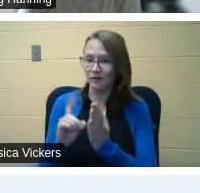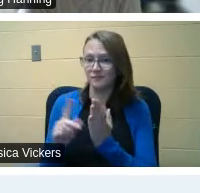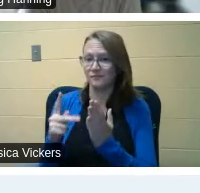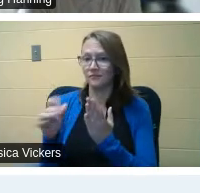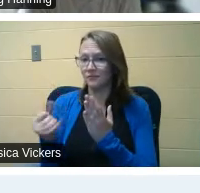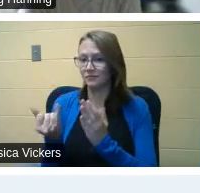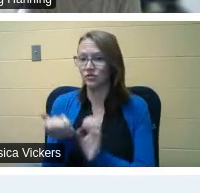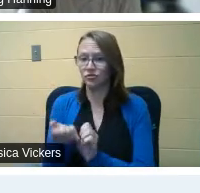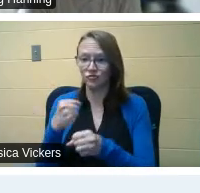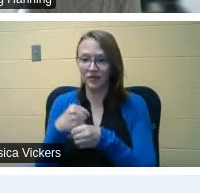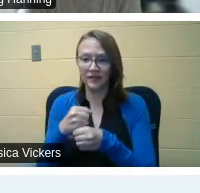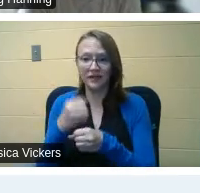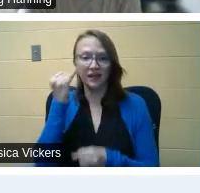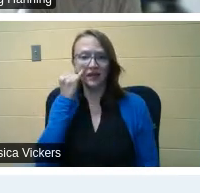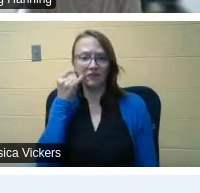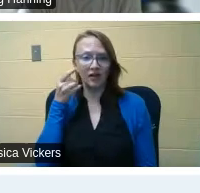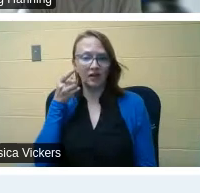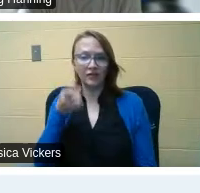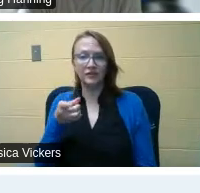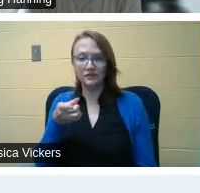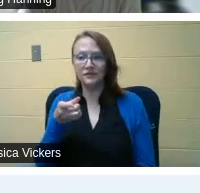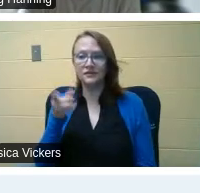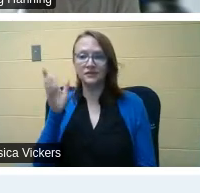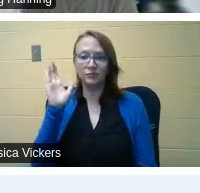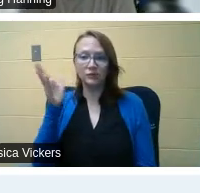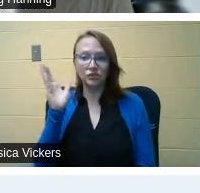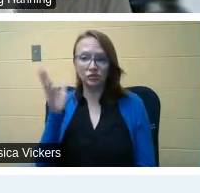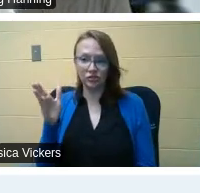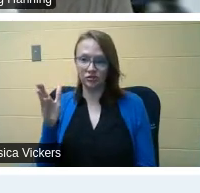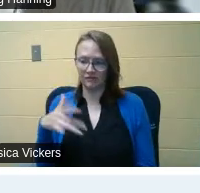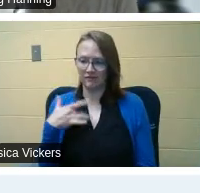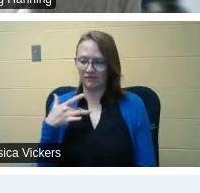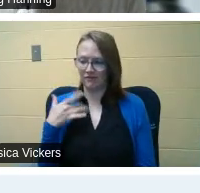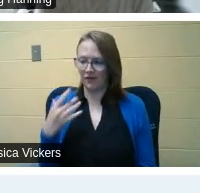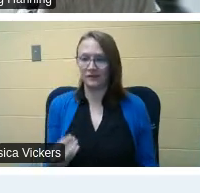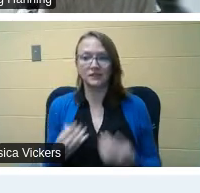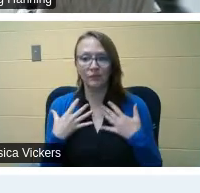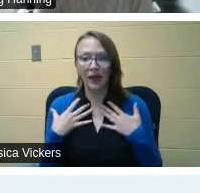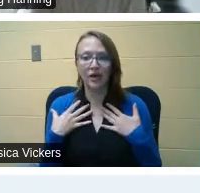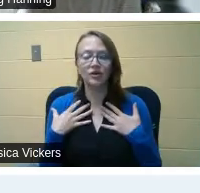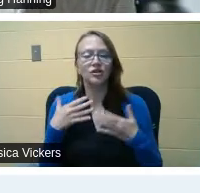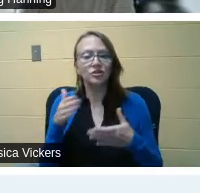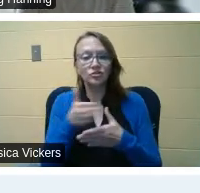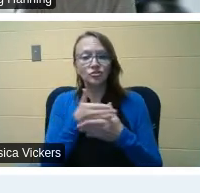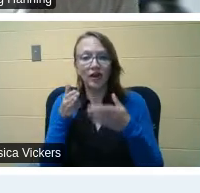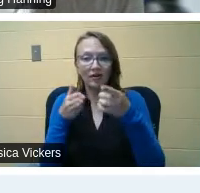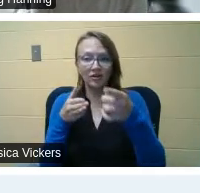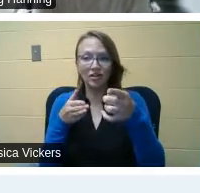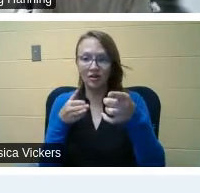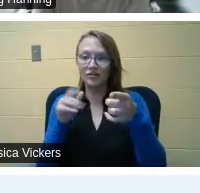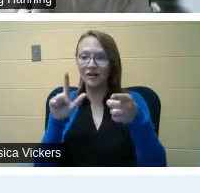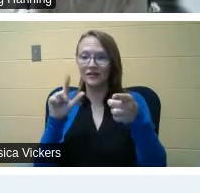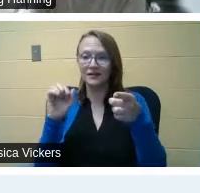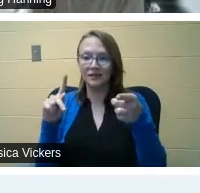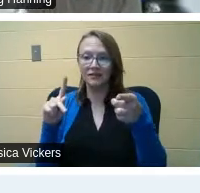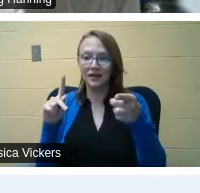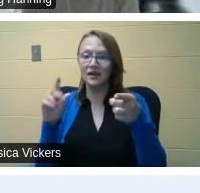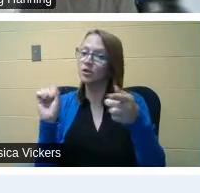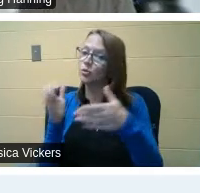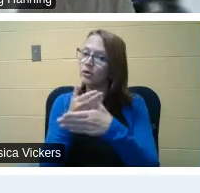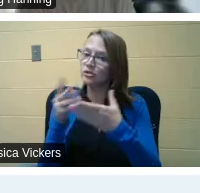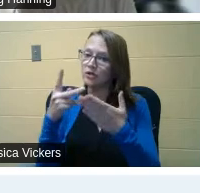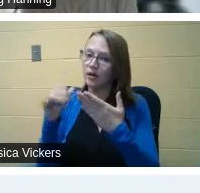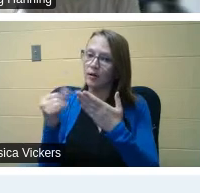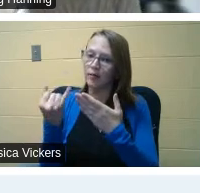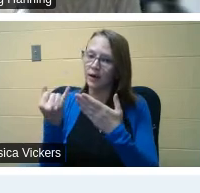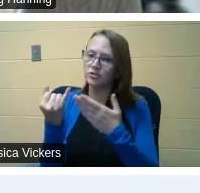this session inspired you to make something, you can share it on this Padlet link. You can share a project